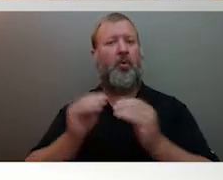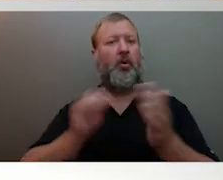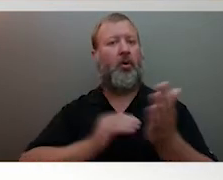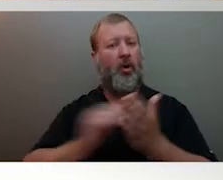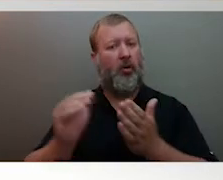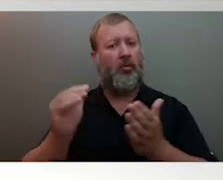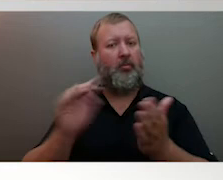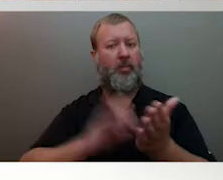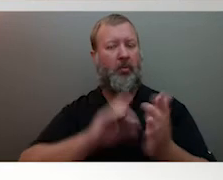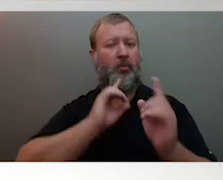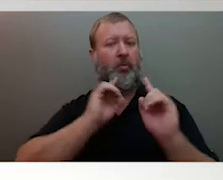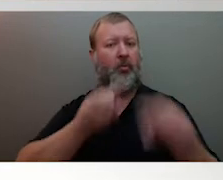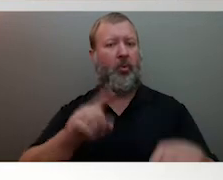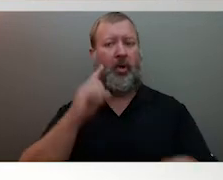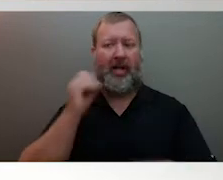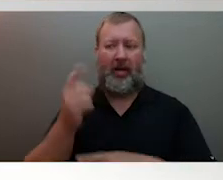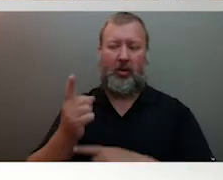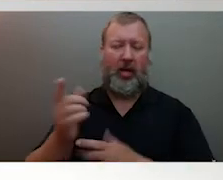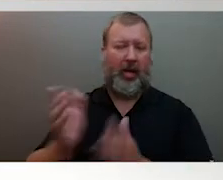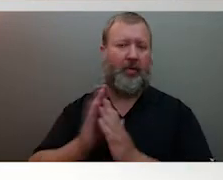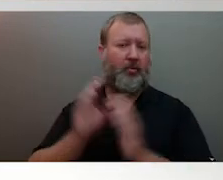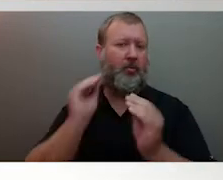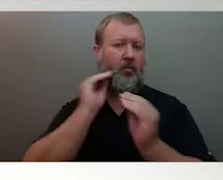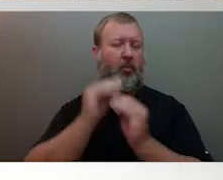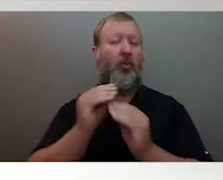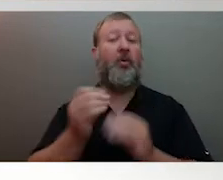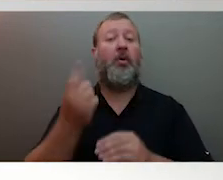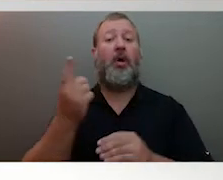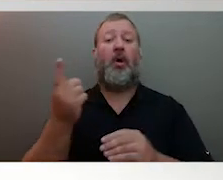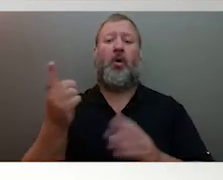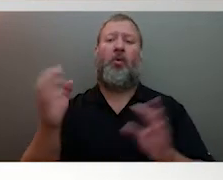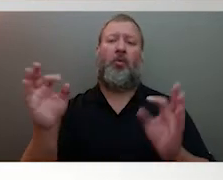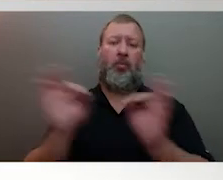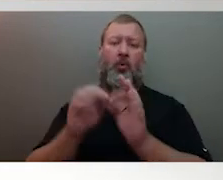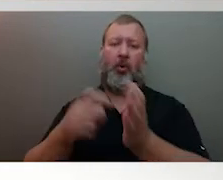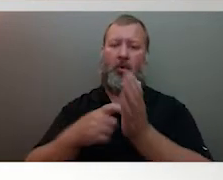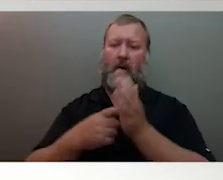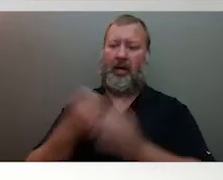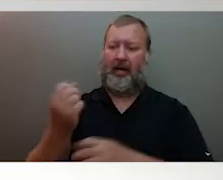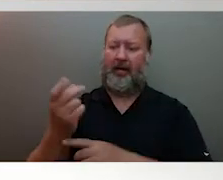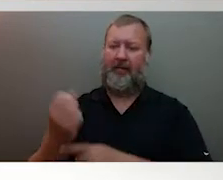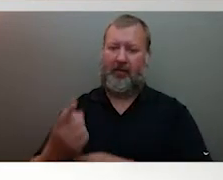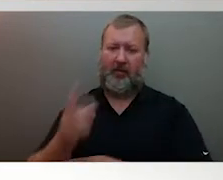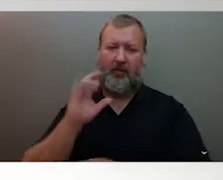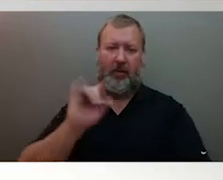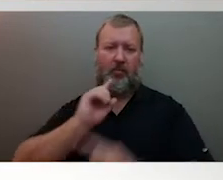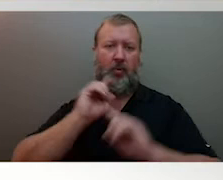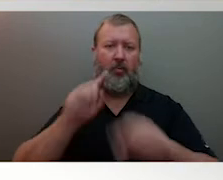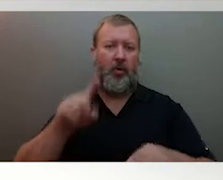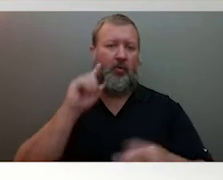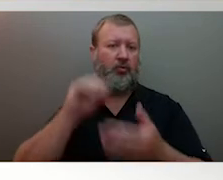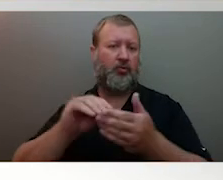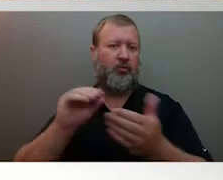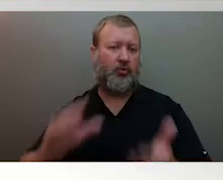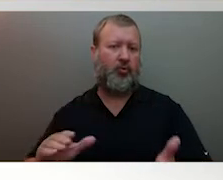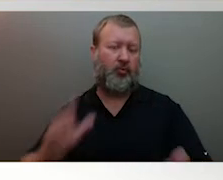medical report than just annually, but it is required annually once a year to receive that medical report for the student.